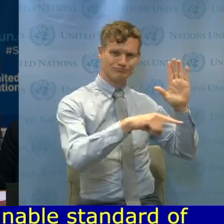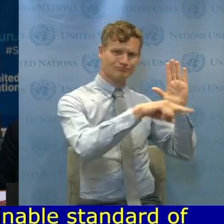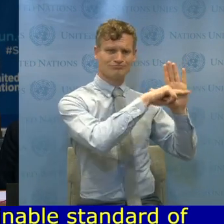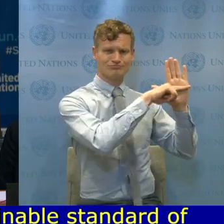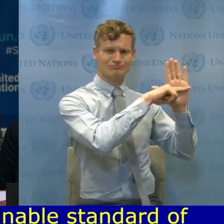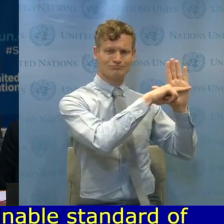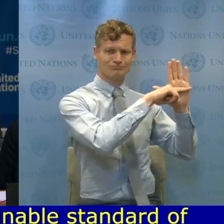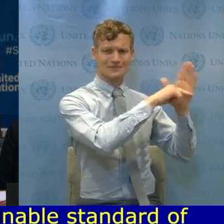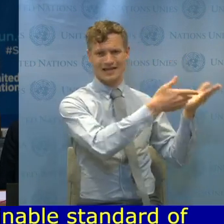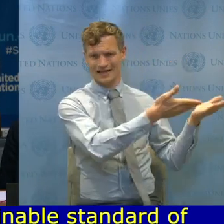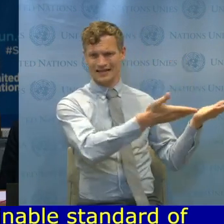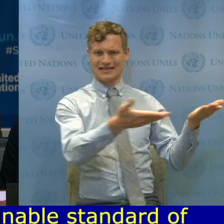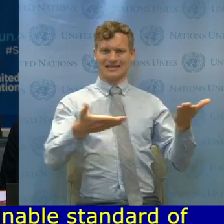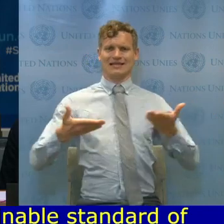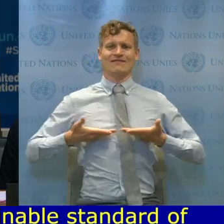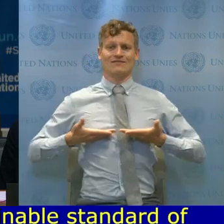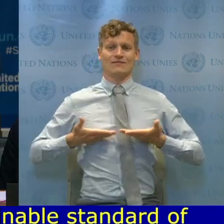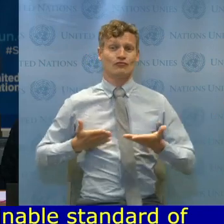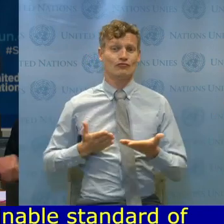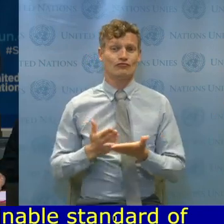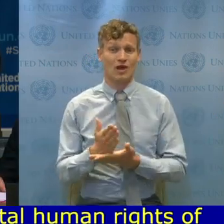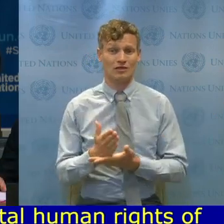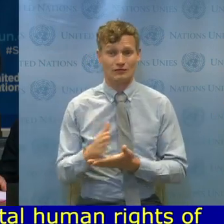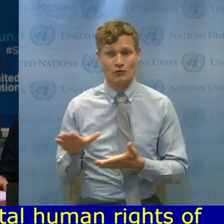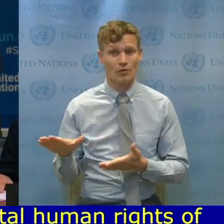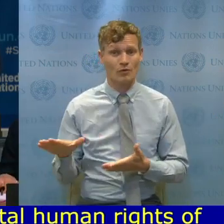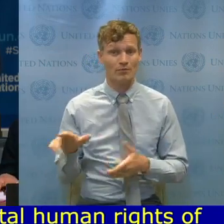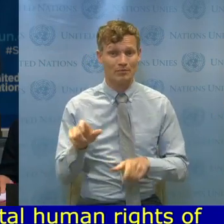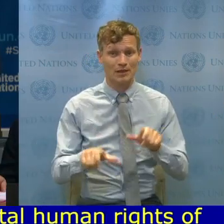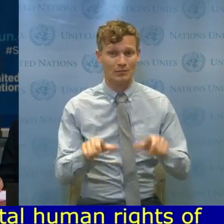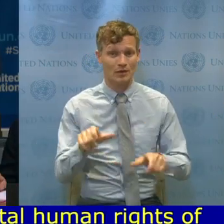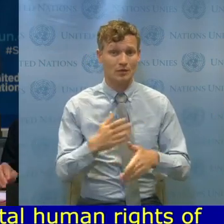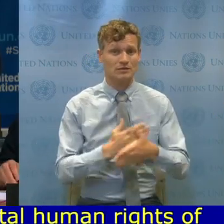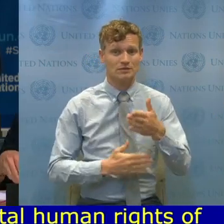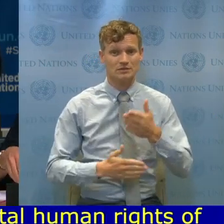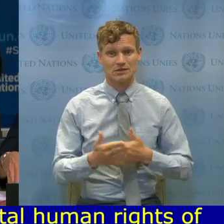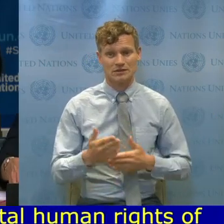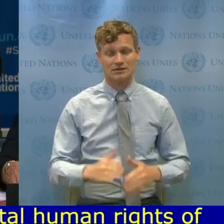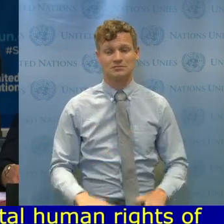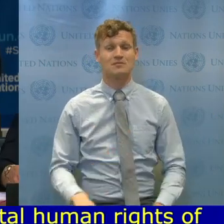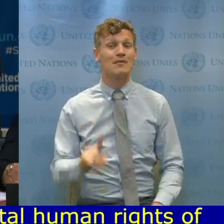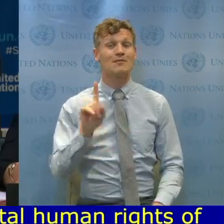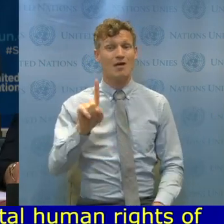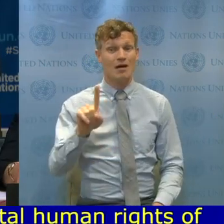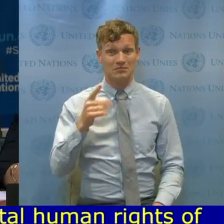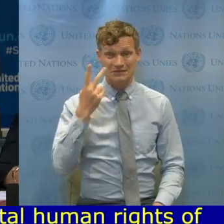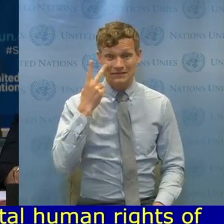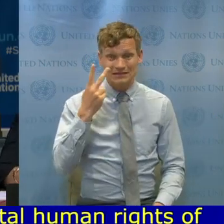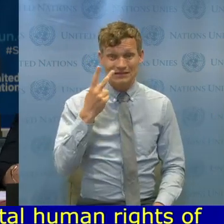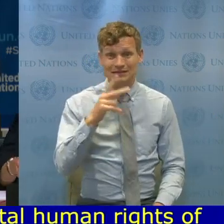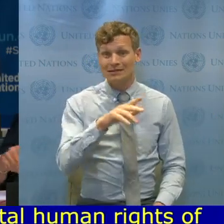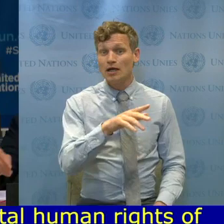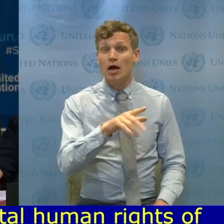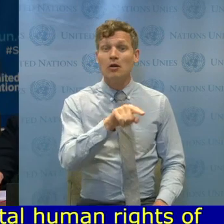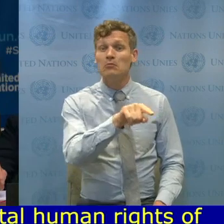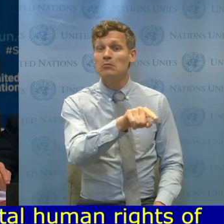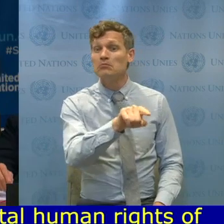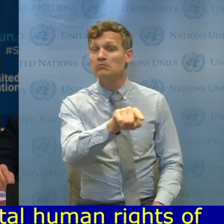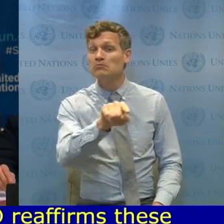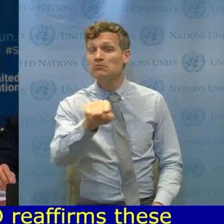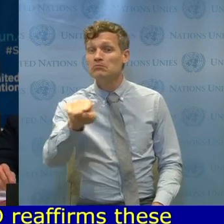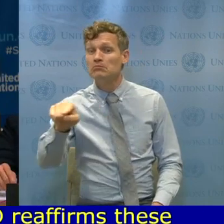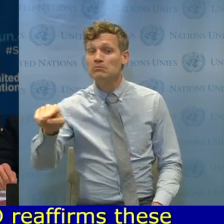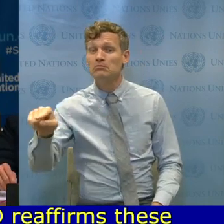disabilities. However, available evidence suggests that access to health services